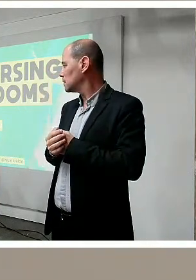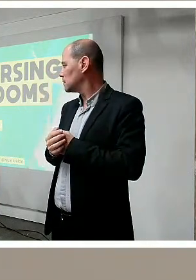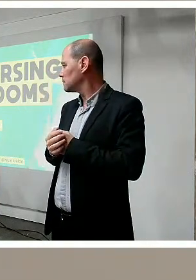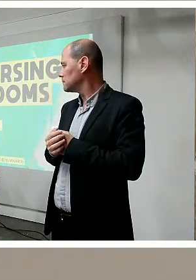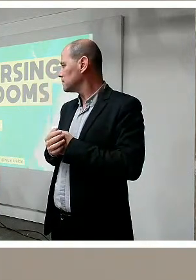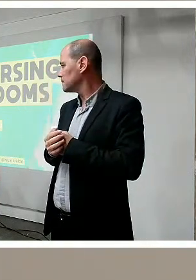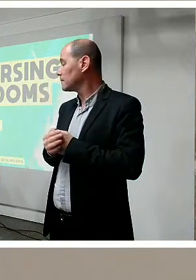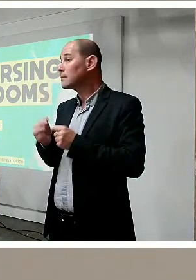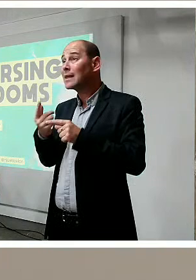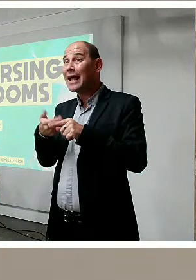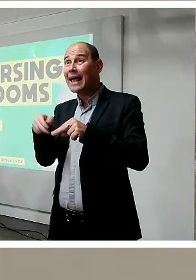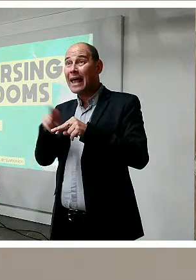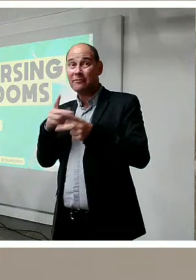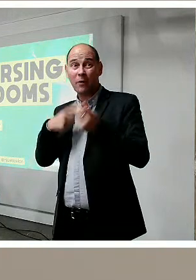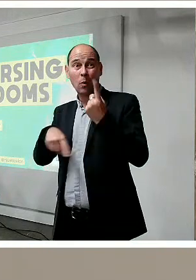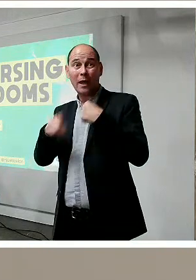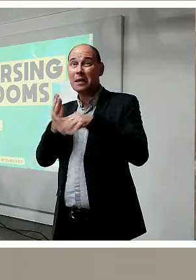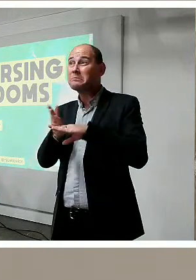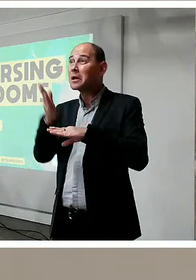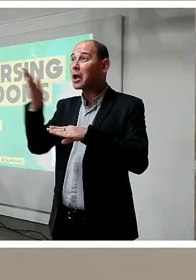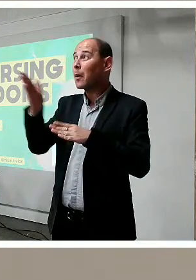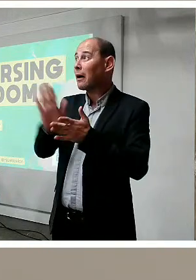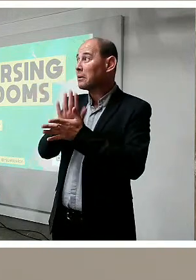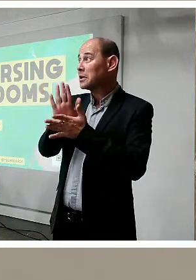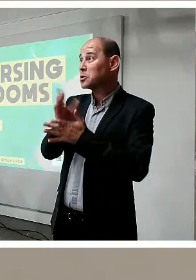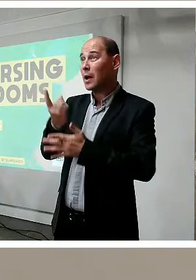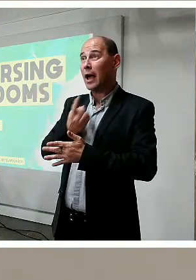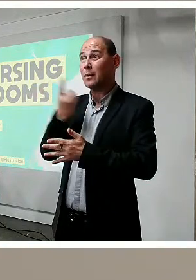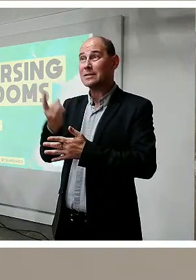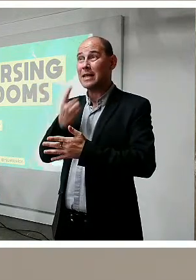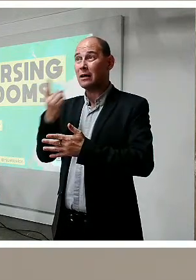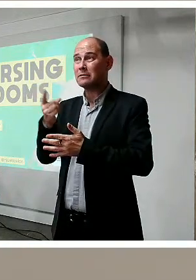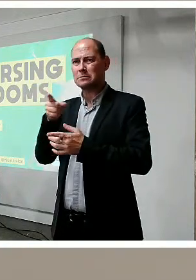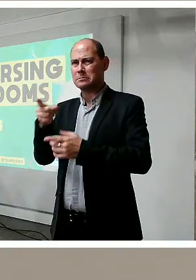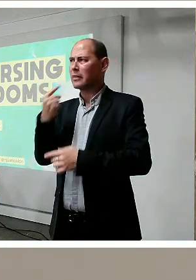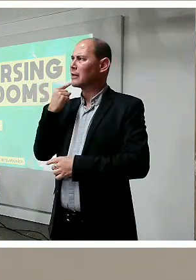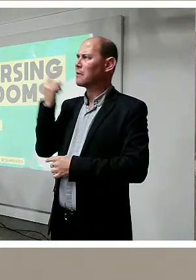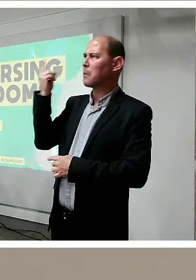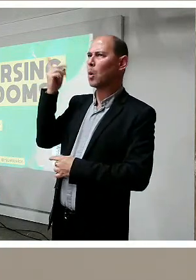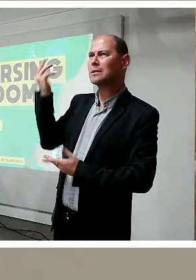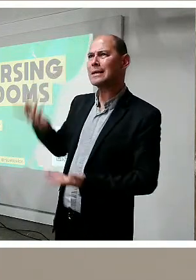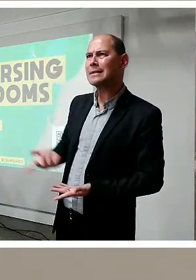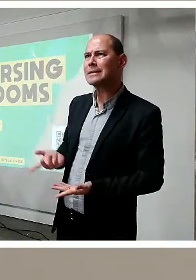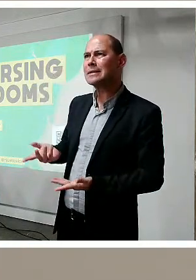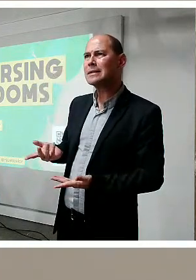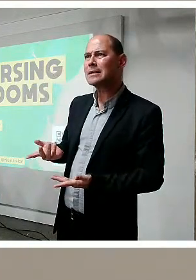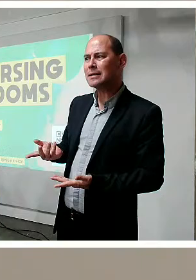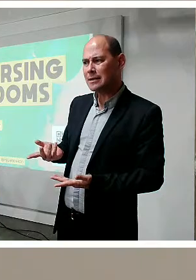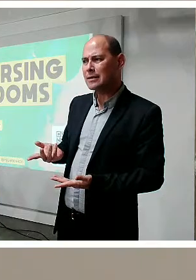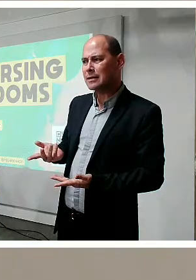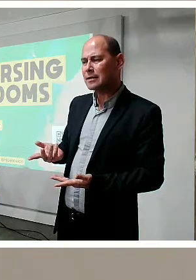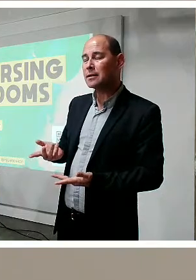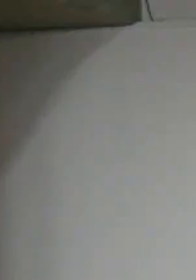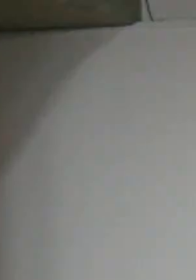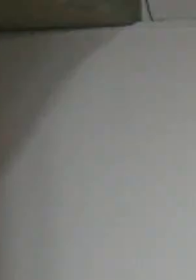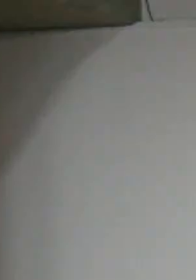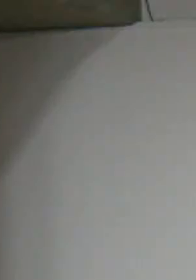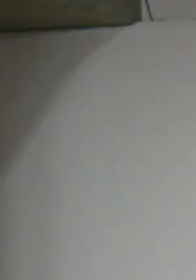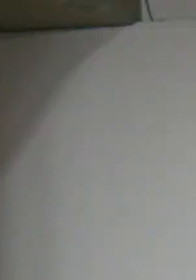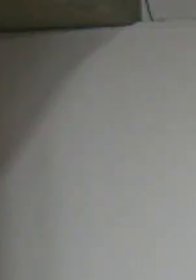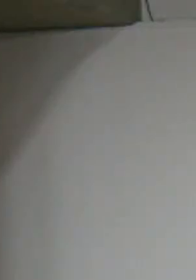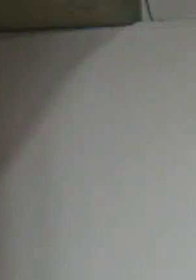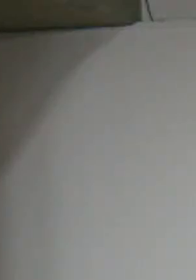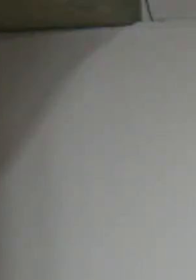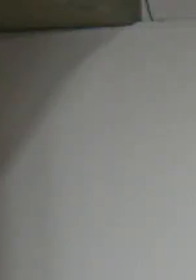or having fun, that will be reported and held against us. People who are not receiving adequate care